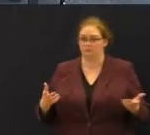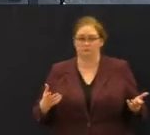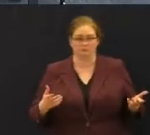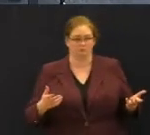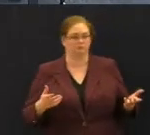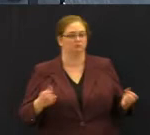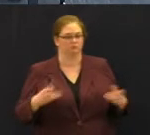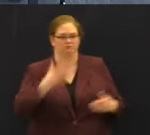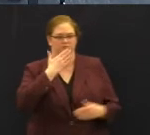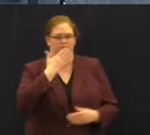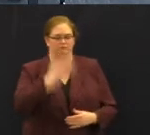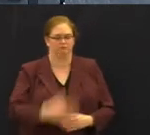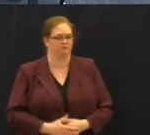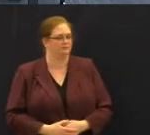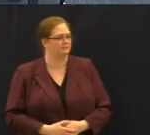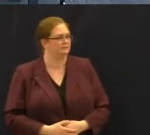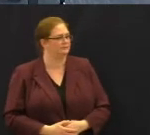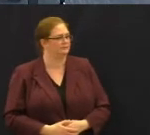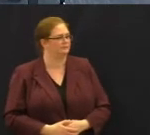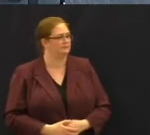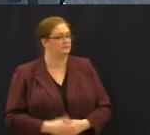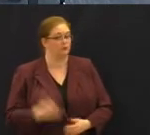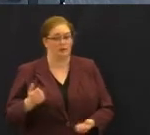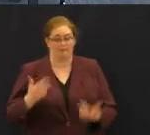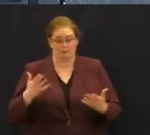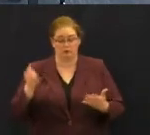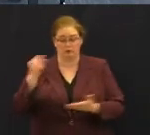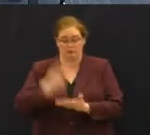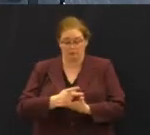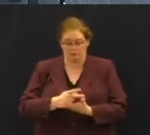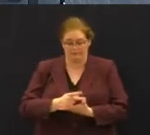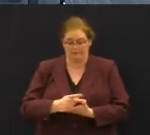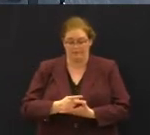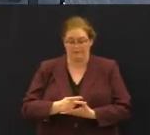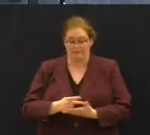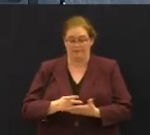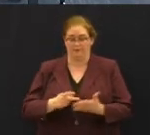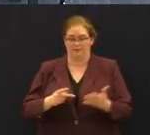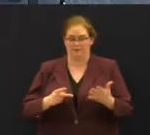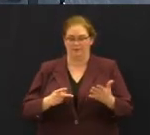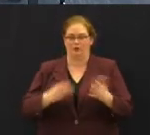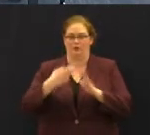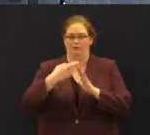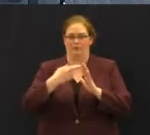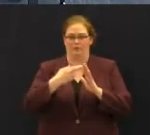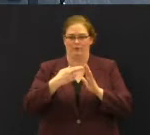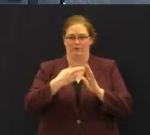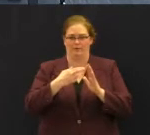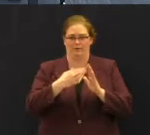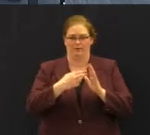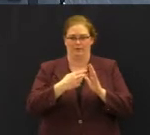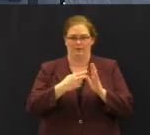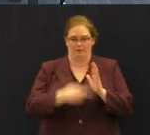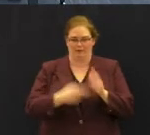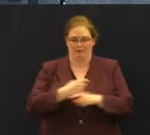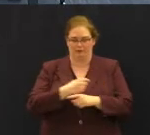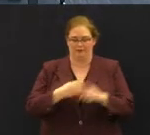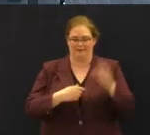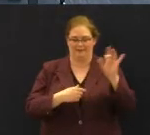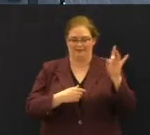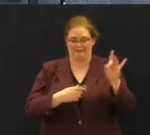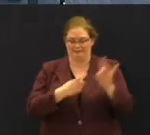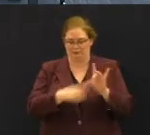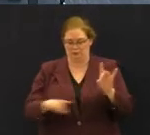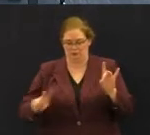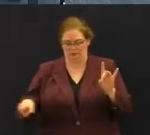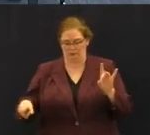Okay, I think we've got it all now. So is there a motion to approve on the regular agenda, items 18 through 22?